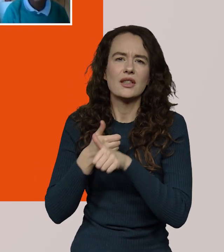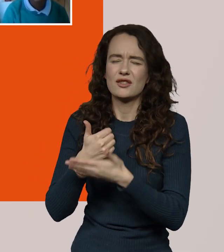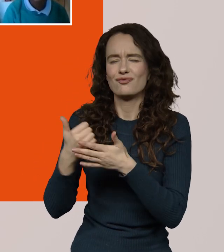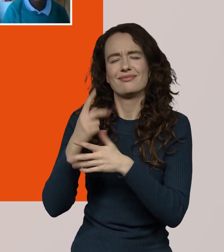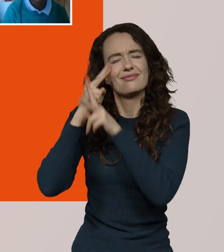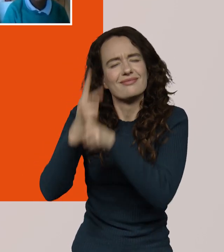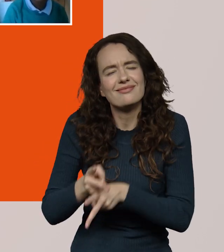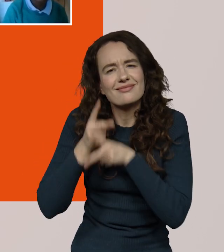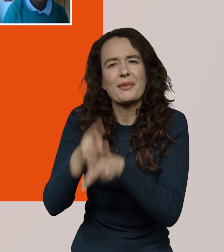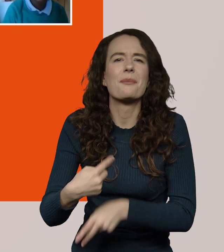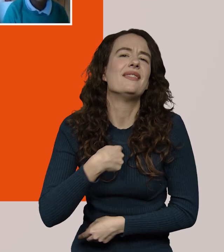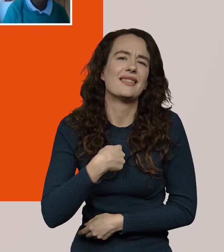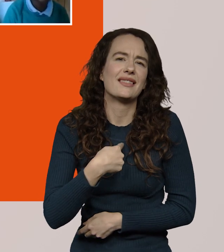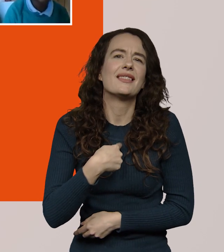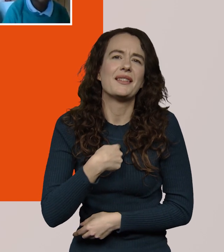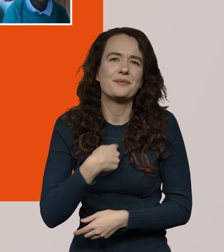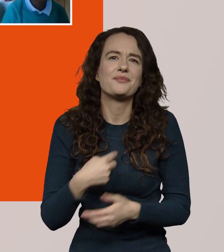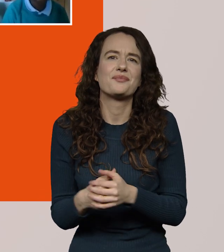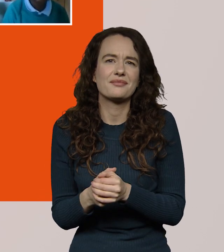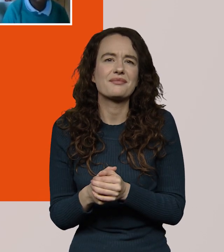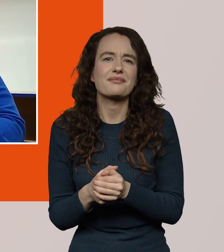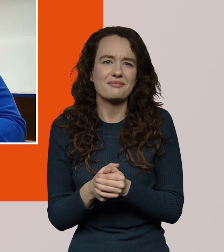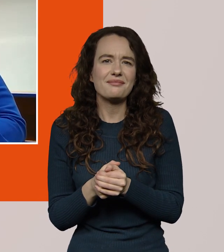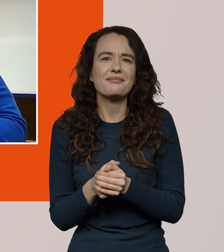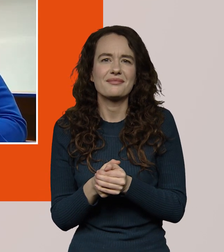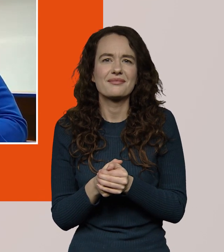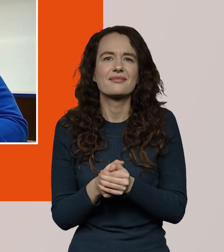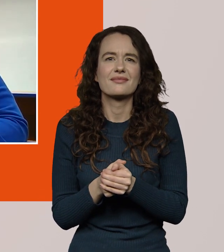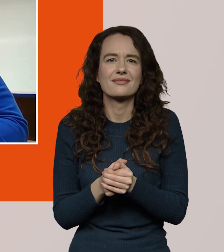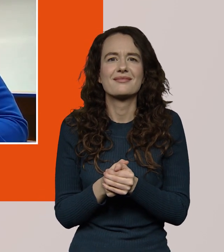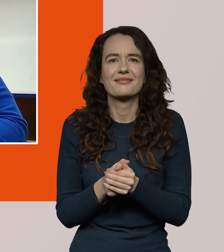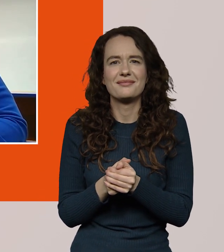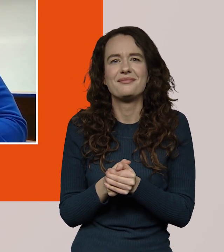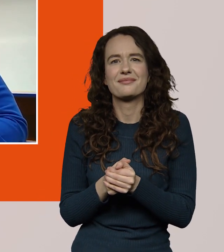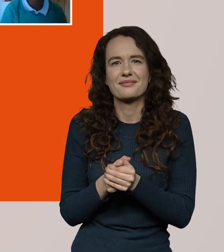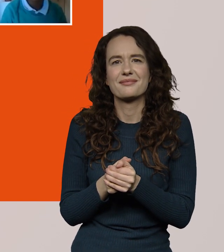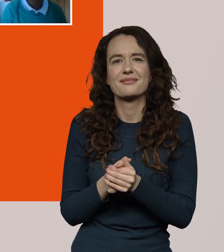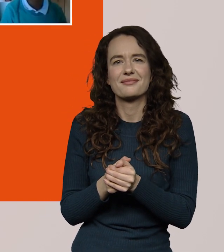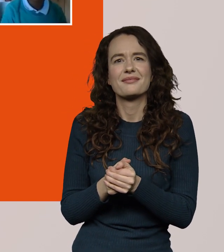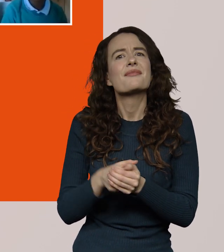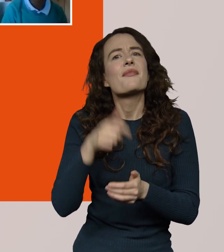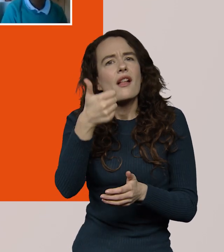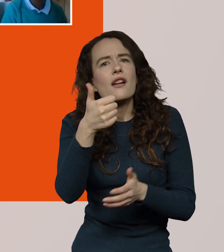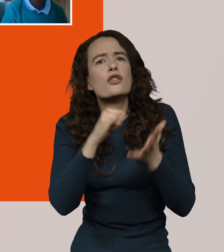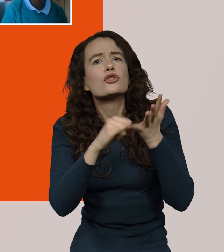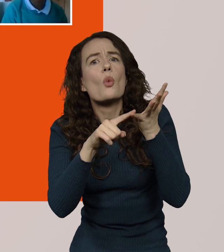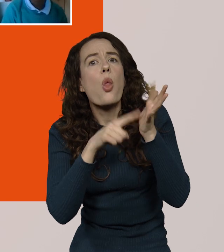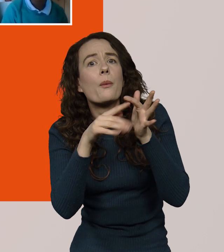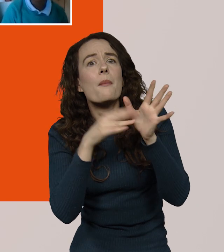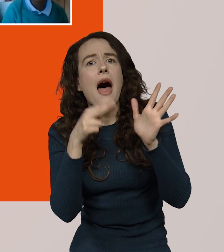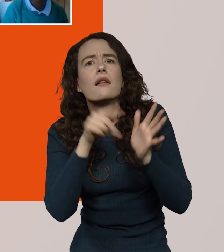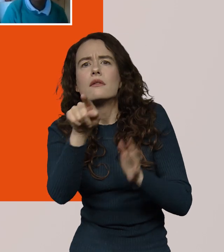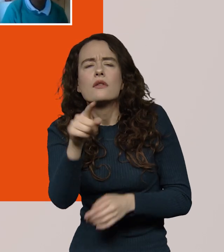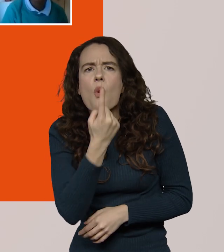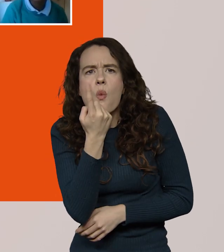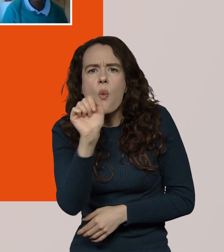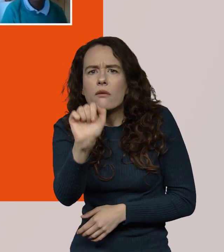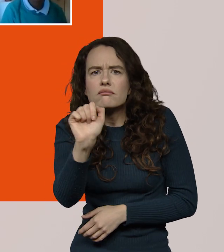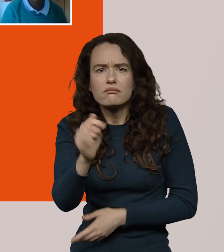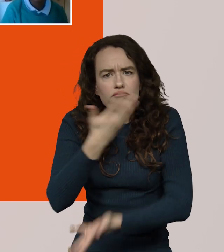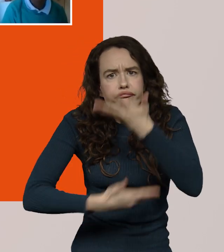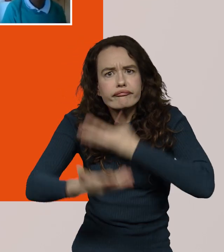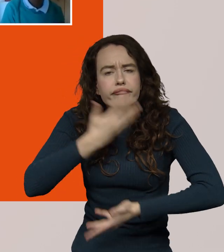Be expert. She basically knows everything there is to know about Place to Be. It's Julia Clements. Hello, Julia. Hello, Lindsay.